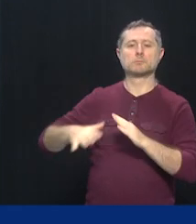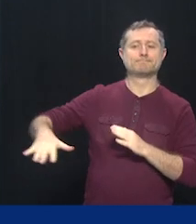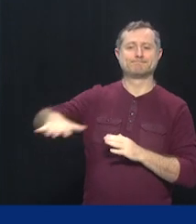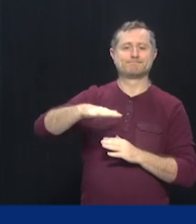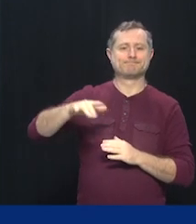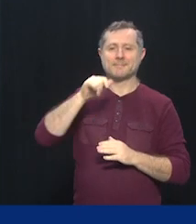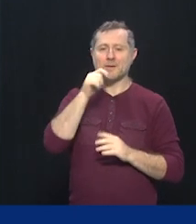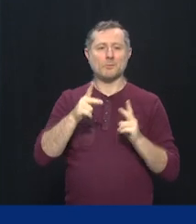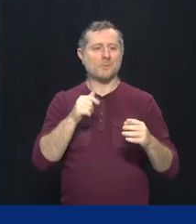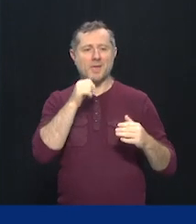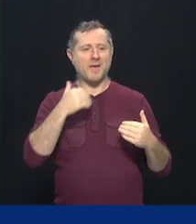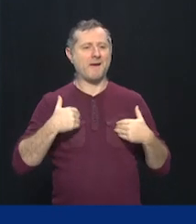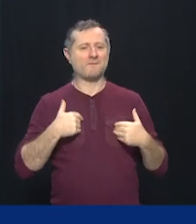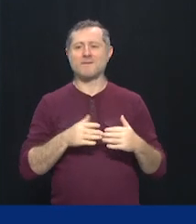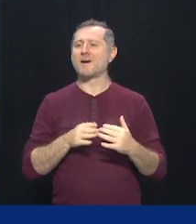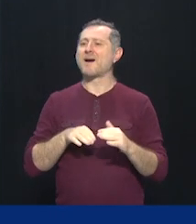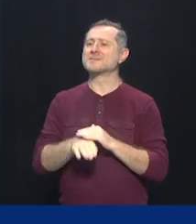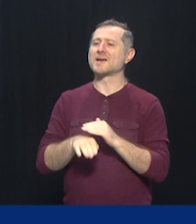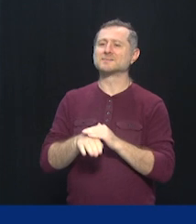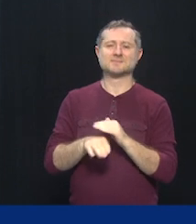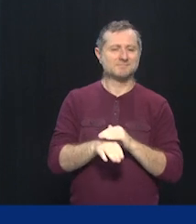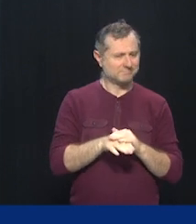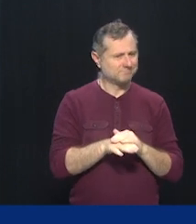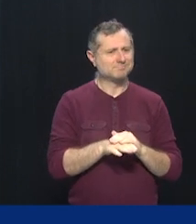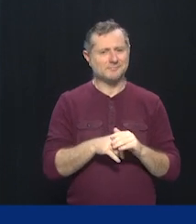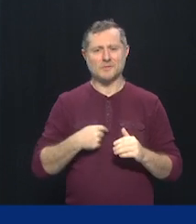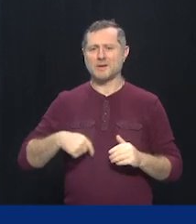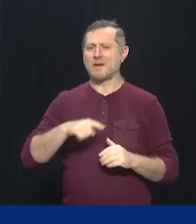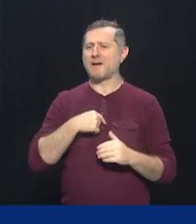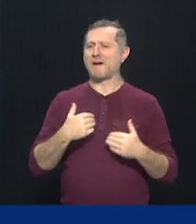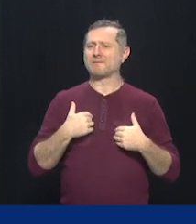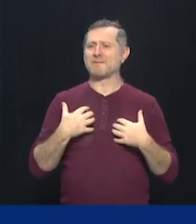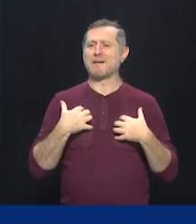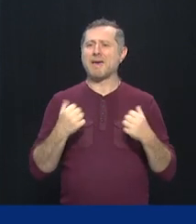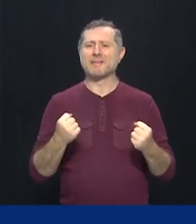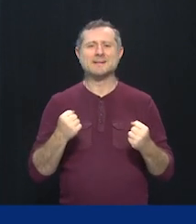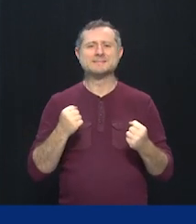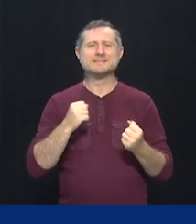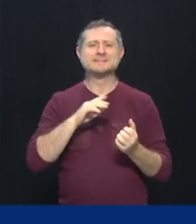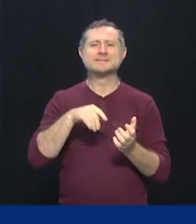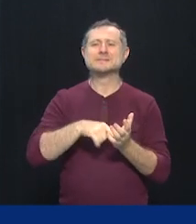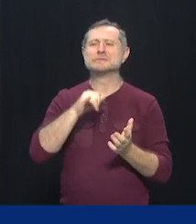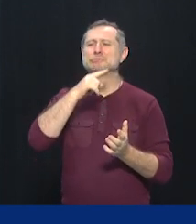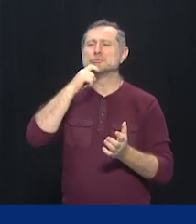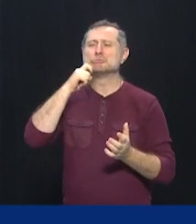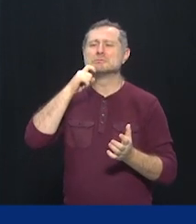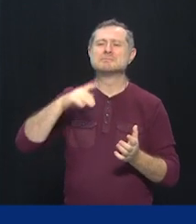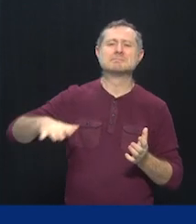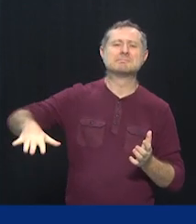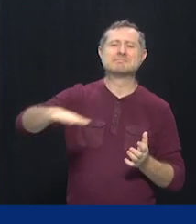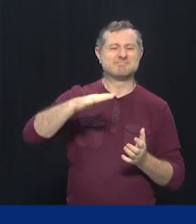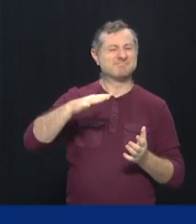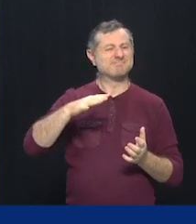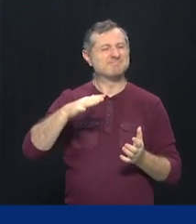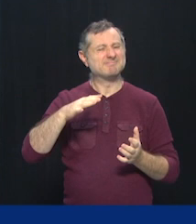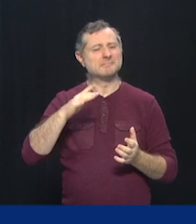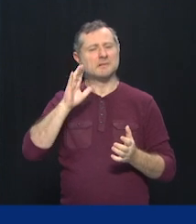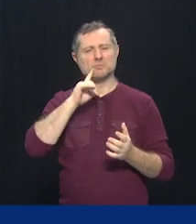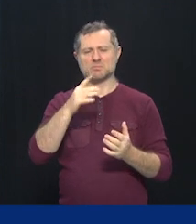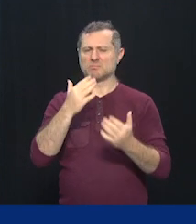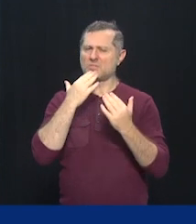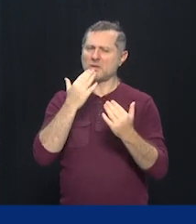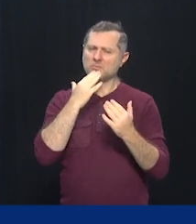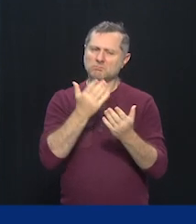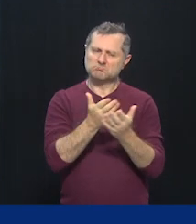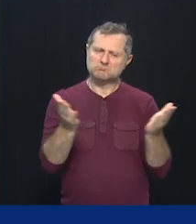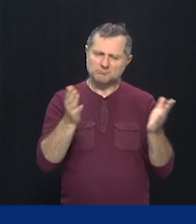others may have. We have healthcare deserts. They exist. They are real. And I want to thank her for putting a spotlight on the needs of people of all over the